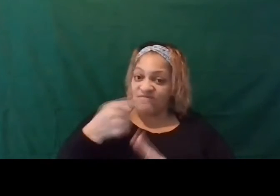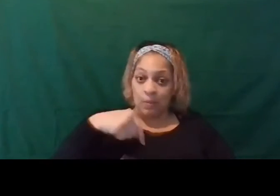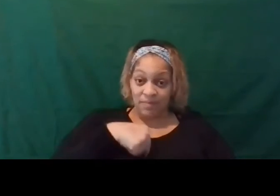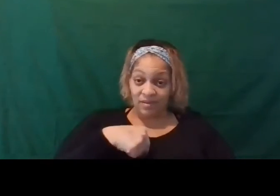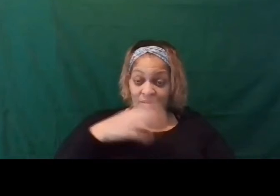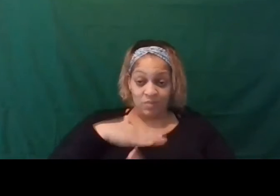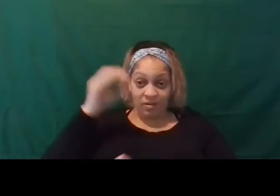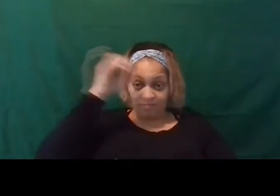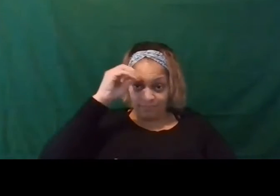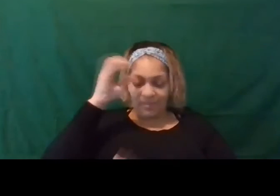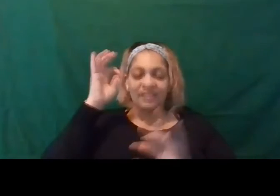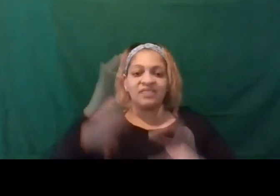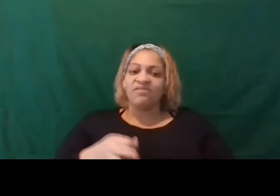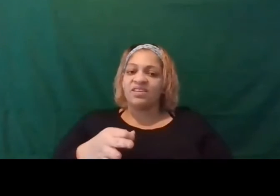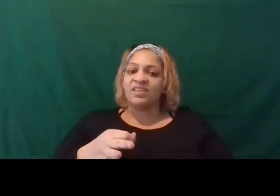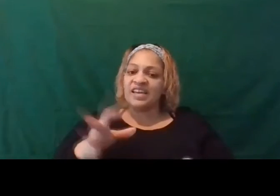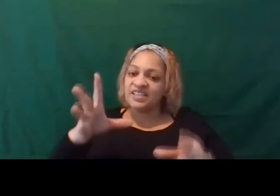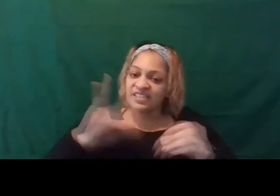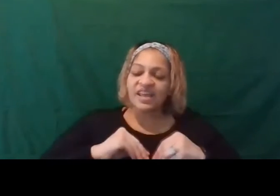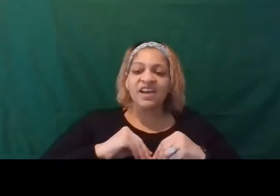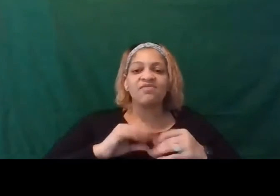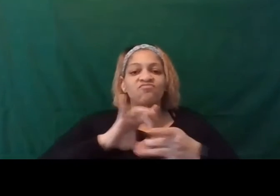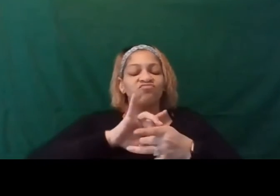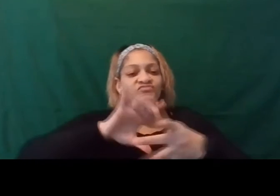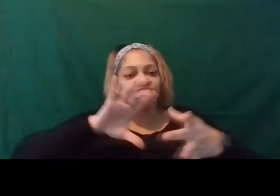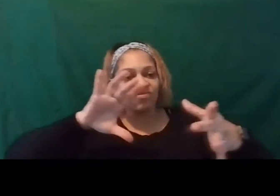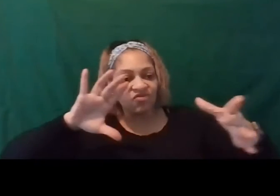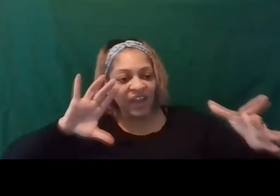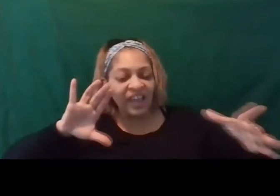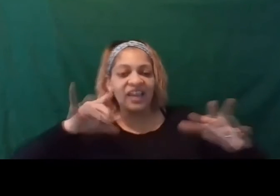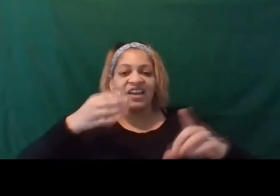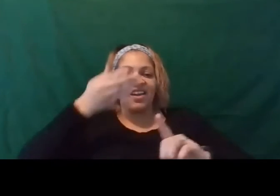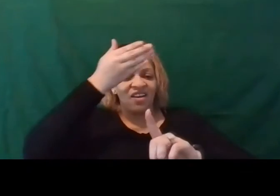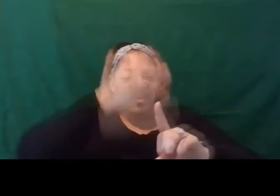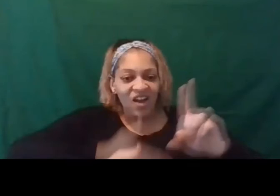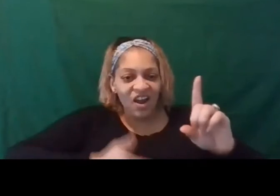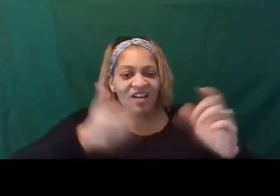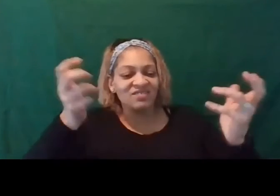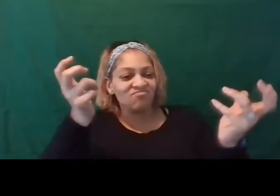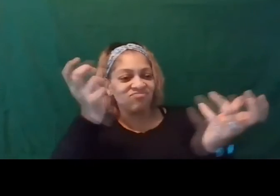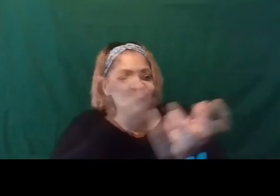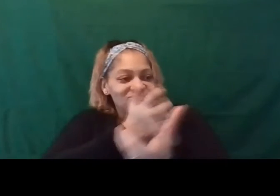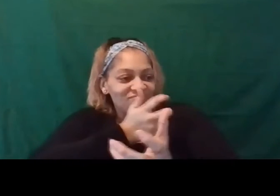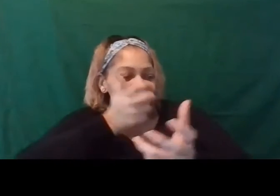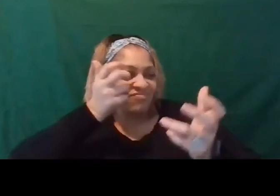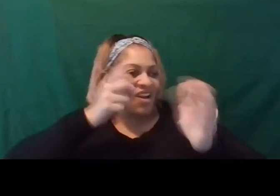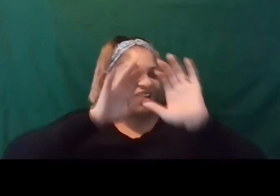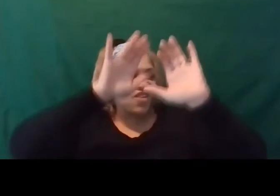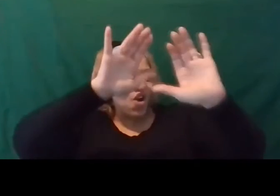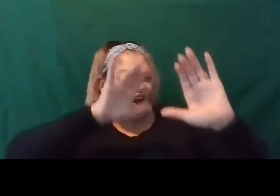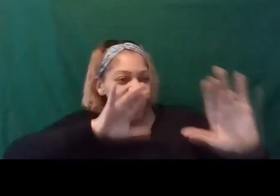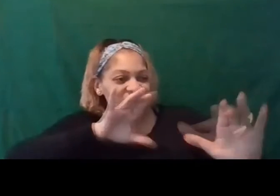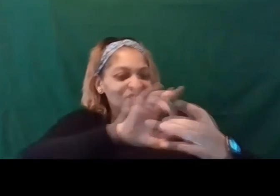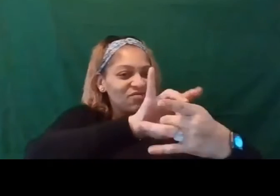of being free, being her magnificent and marvelous self, being free.